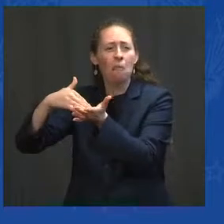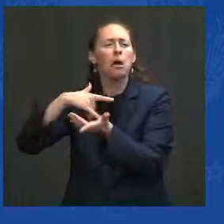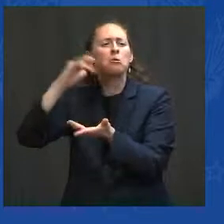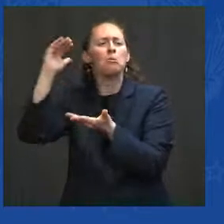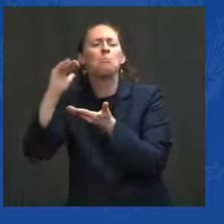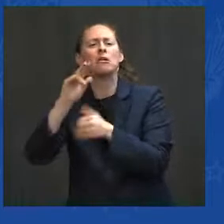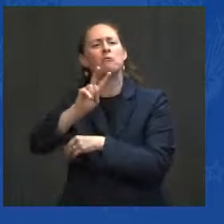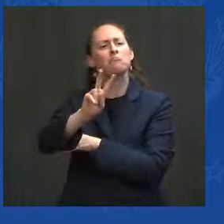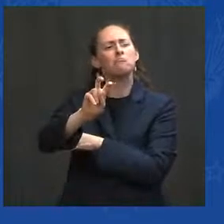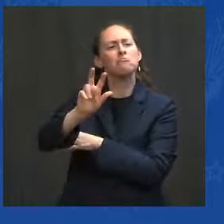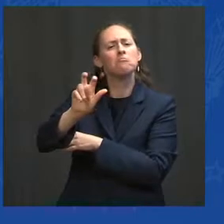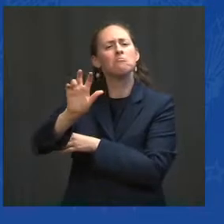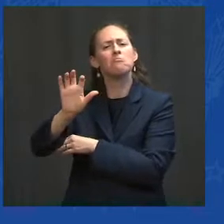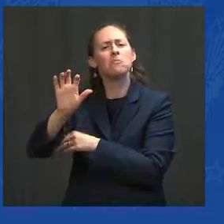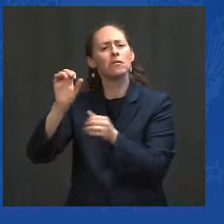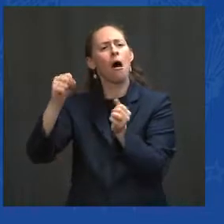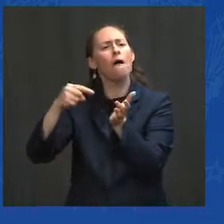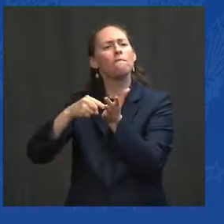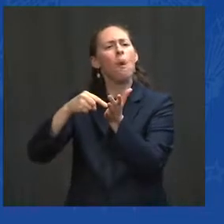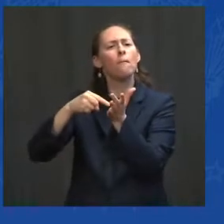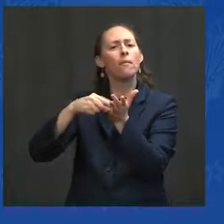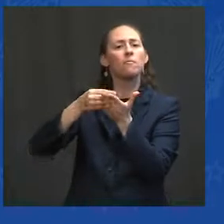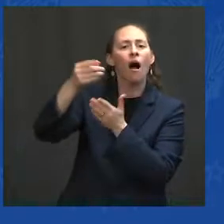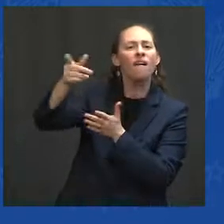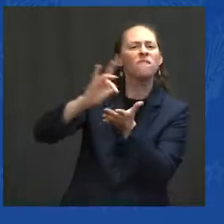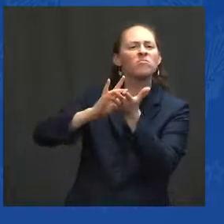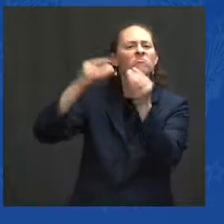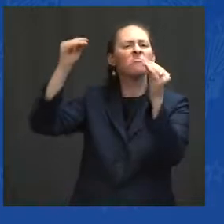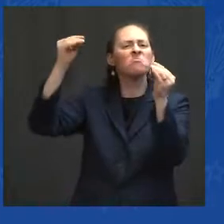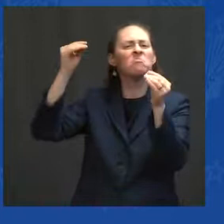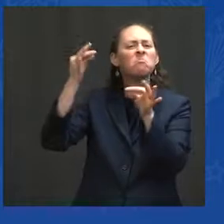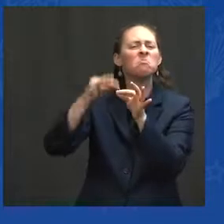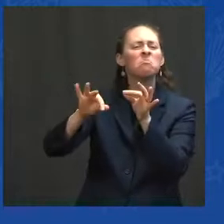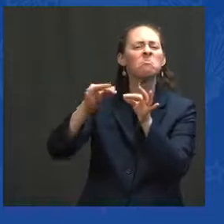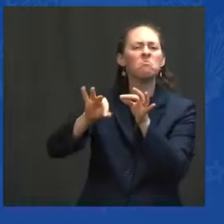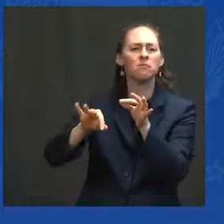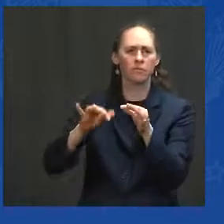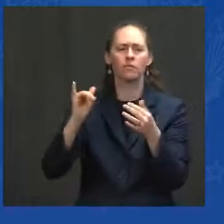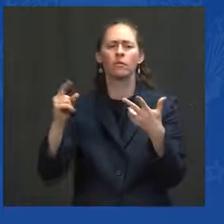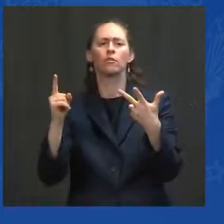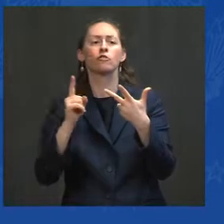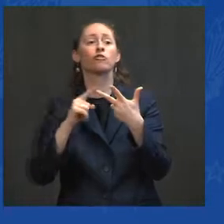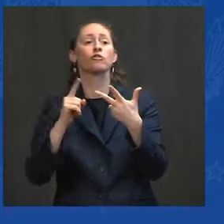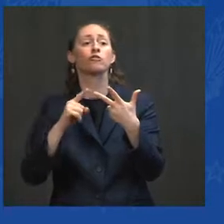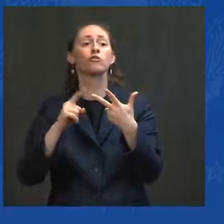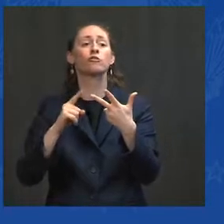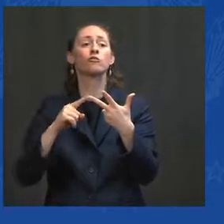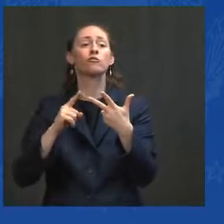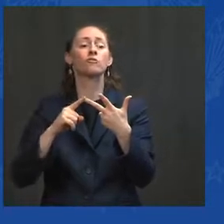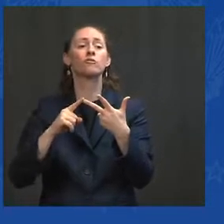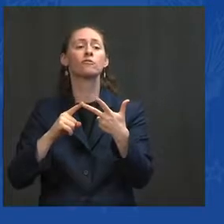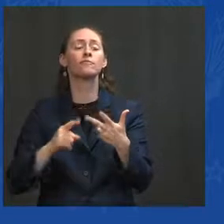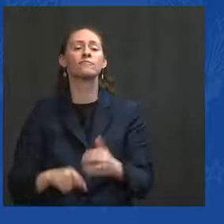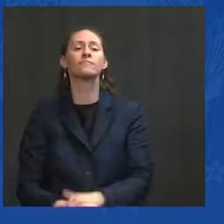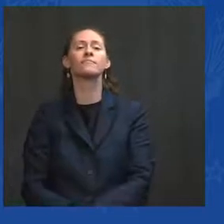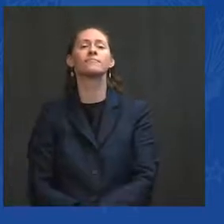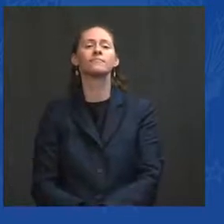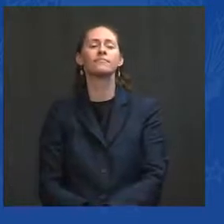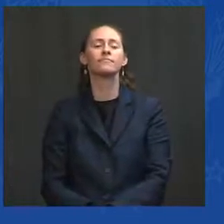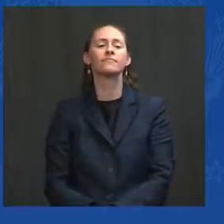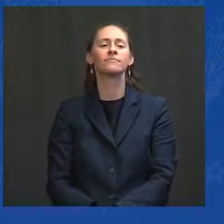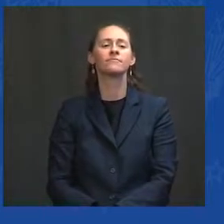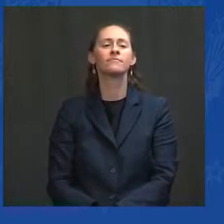drugstore. Third, we're going to improve competition for workers. I've talked a lot about non-compete